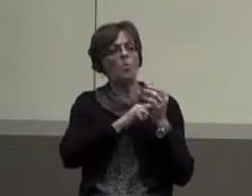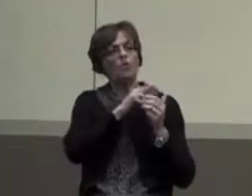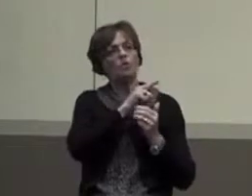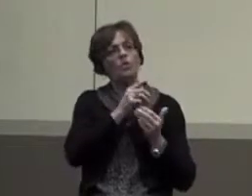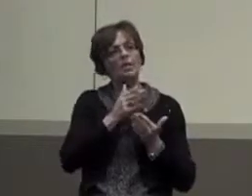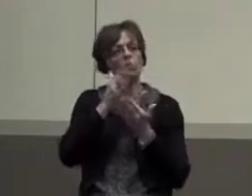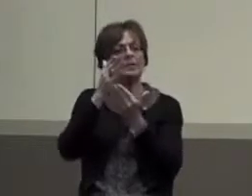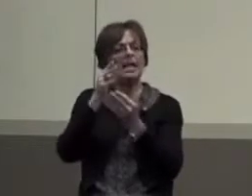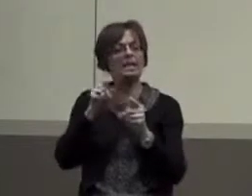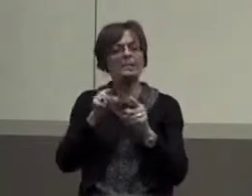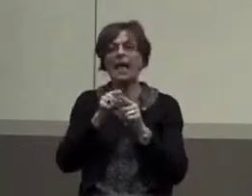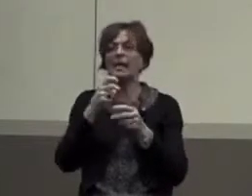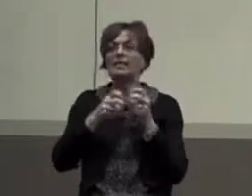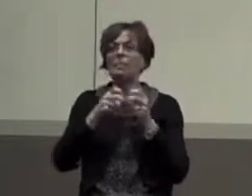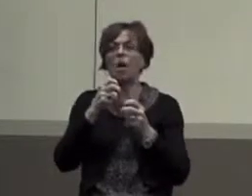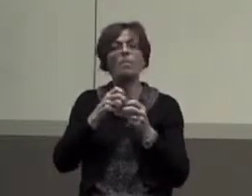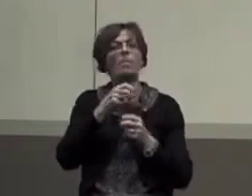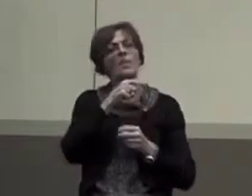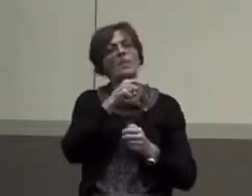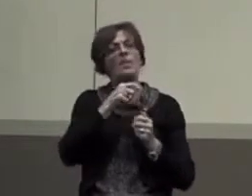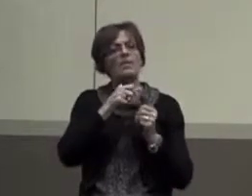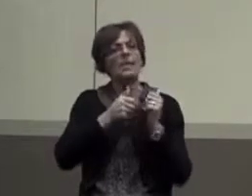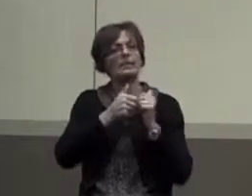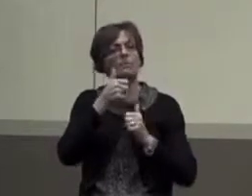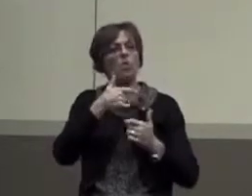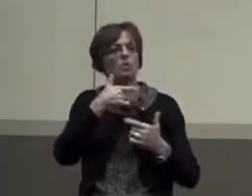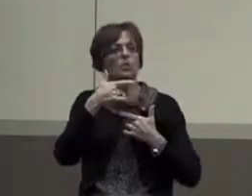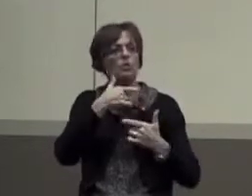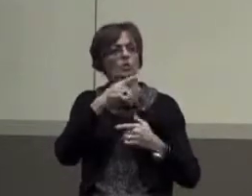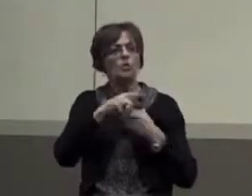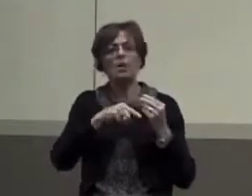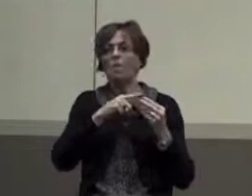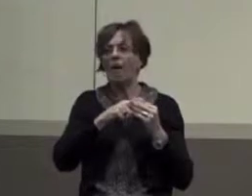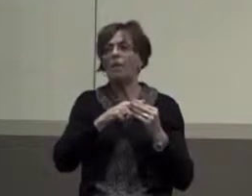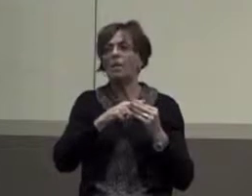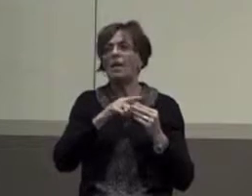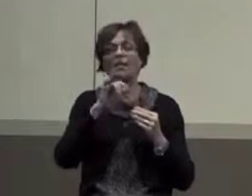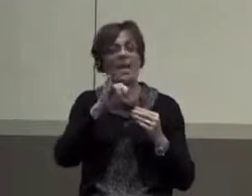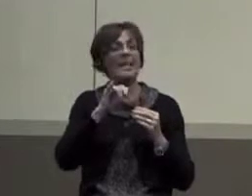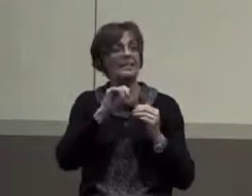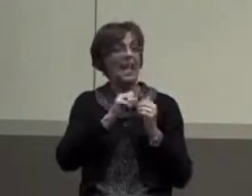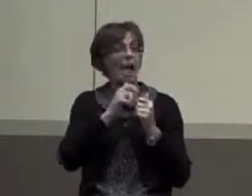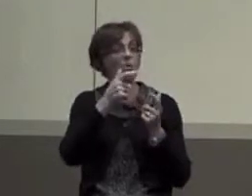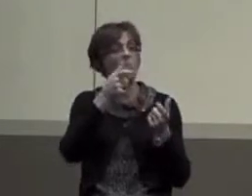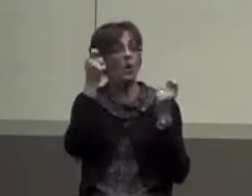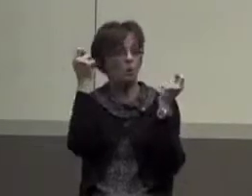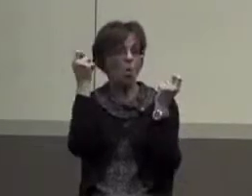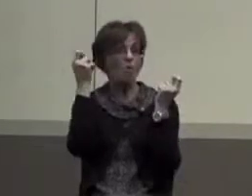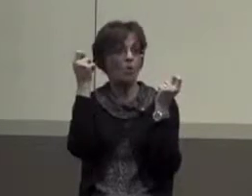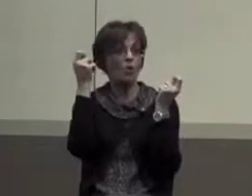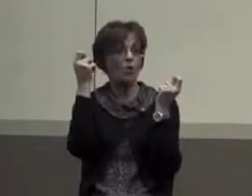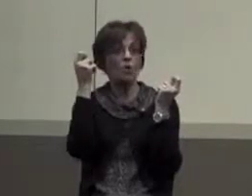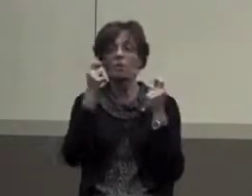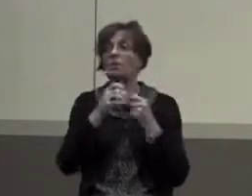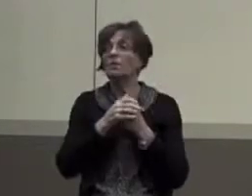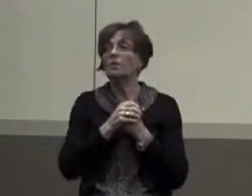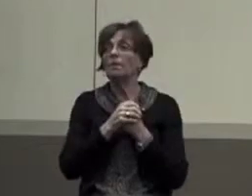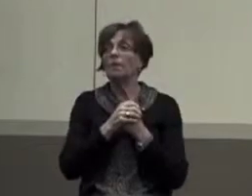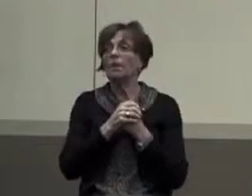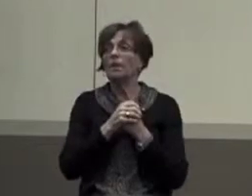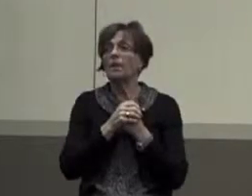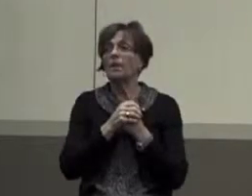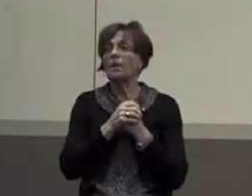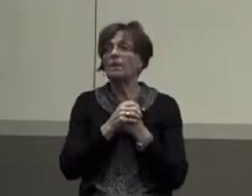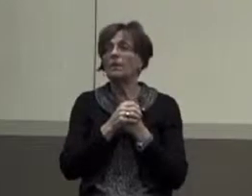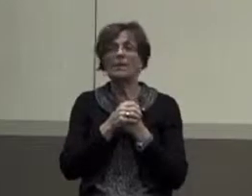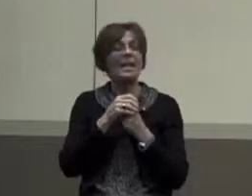problem that she's most concerned with to begin with, because that's a way of winning her over. And you can't spread yourself